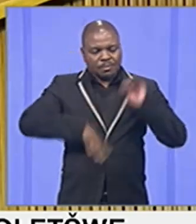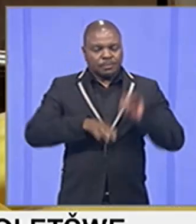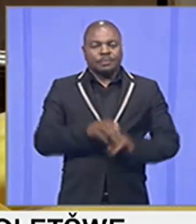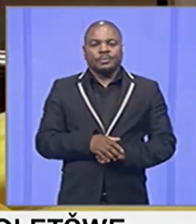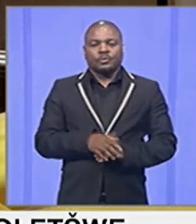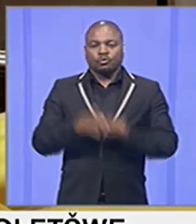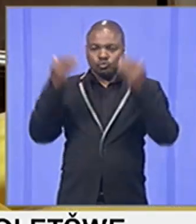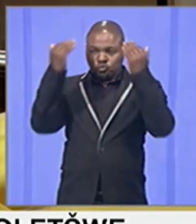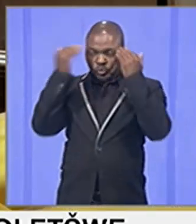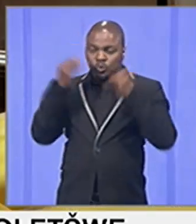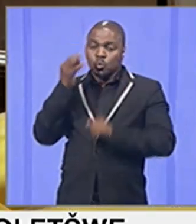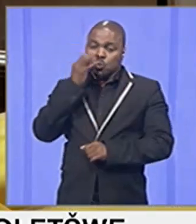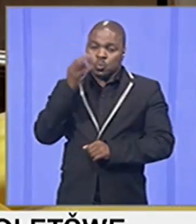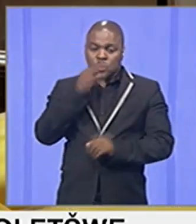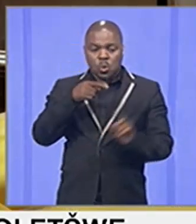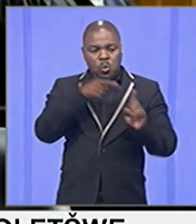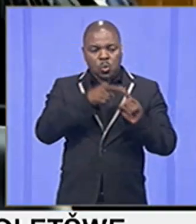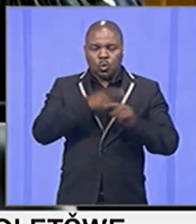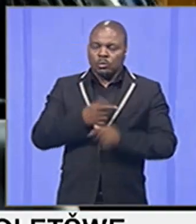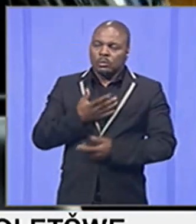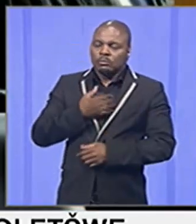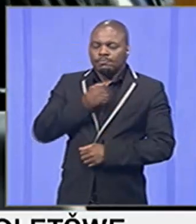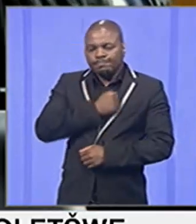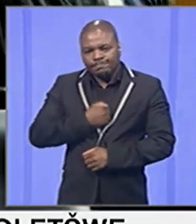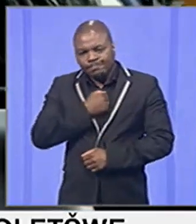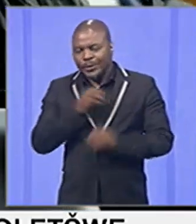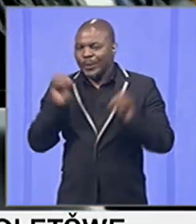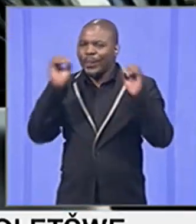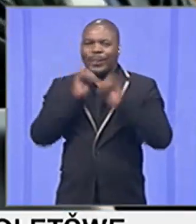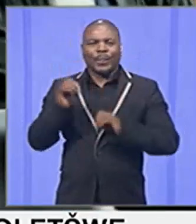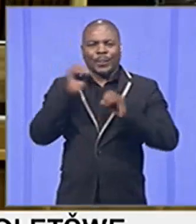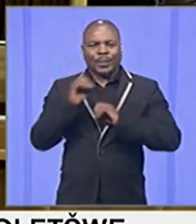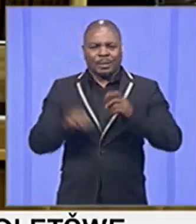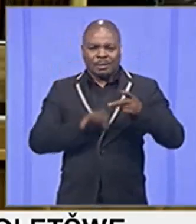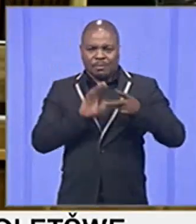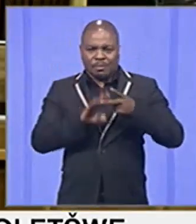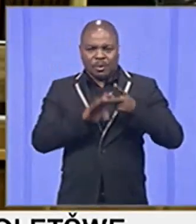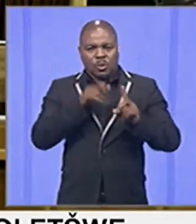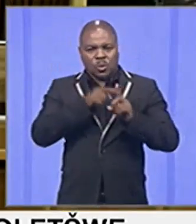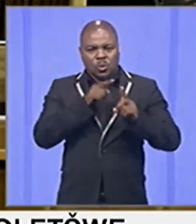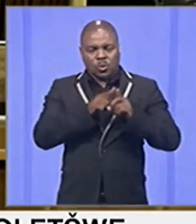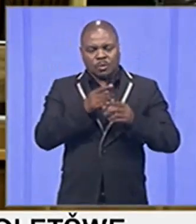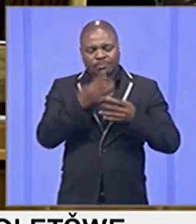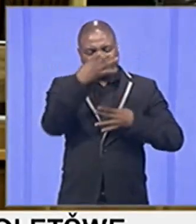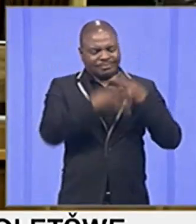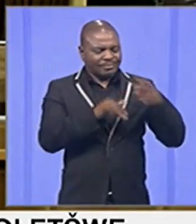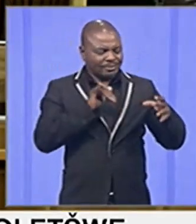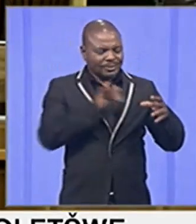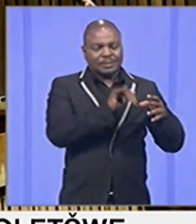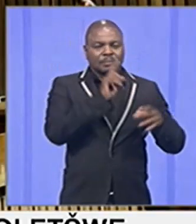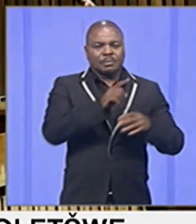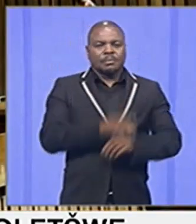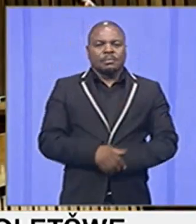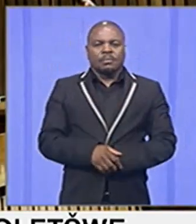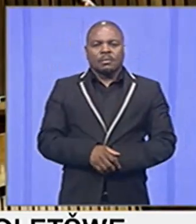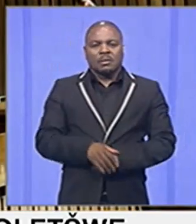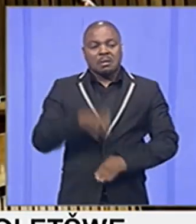Moahlodi o rile Dube ga se a bontšha go e tshola molatong o gape le gore o swanetše go tlošwa setšhabeng. Your sentence as